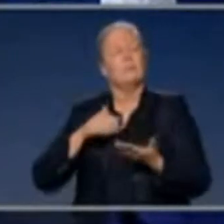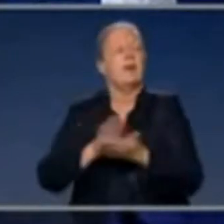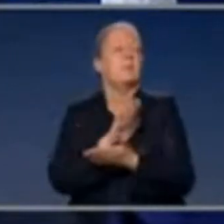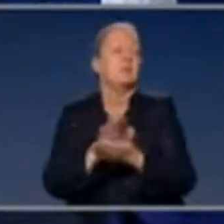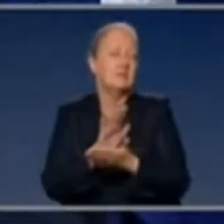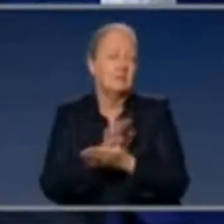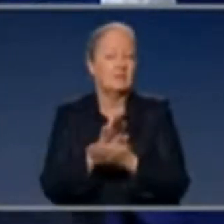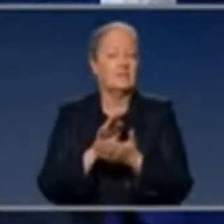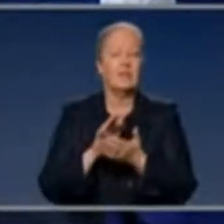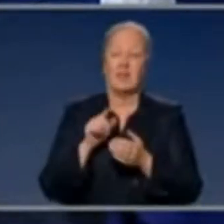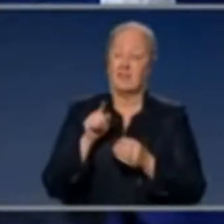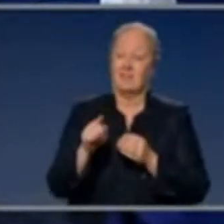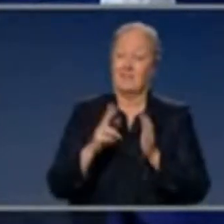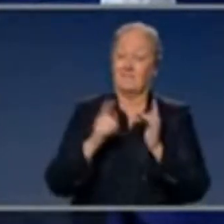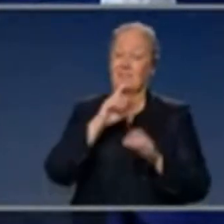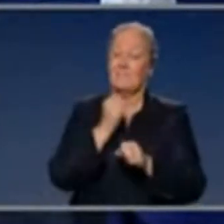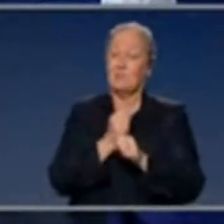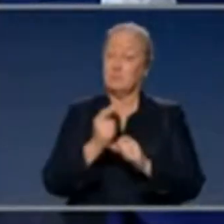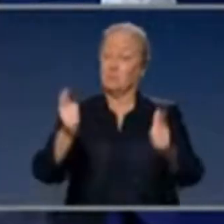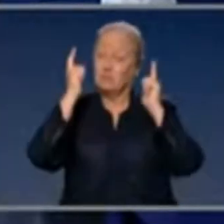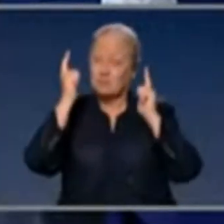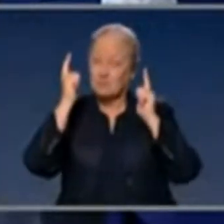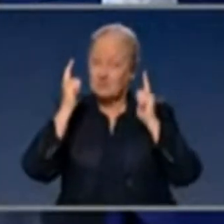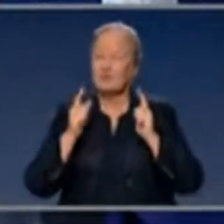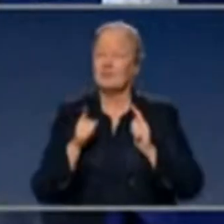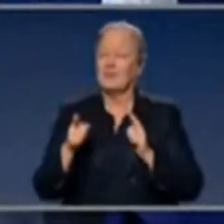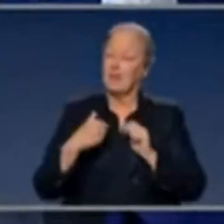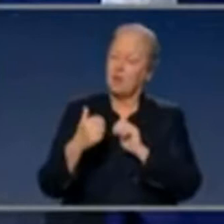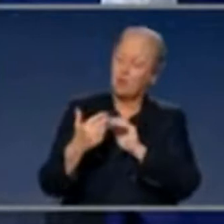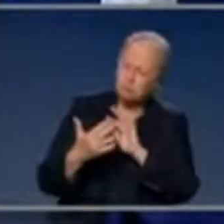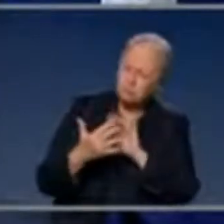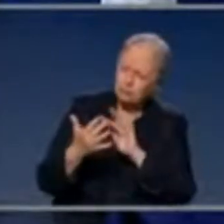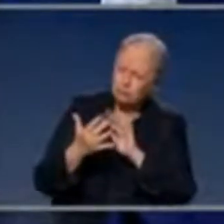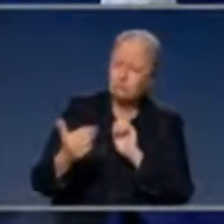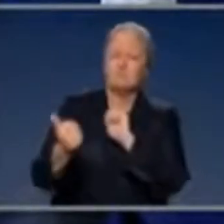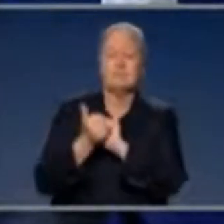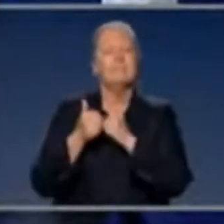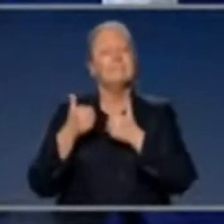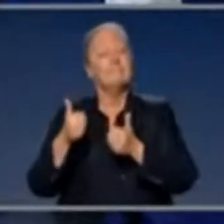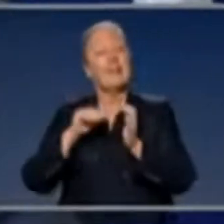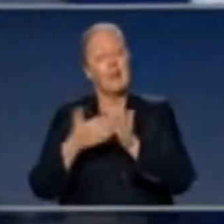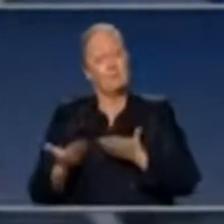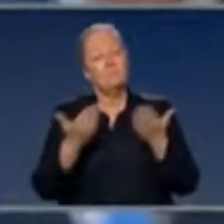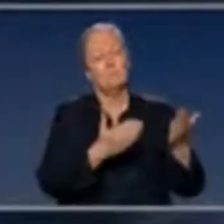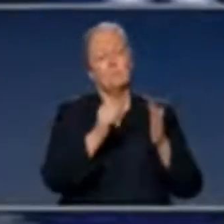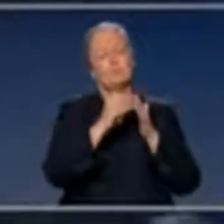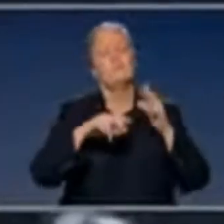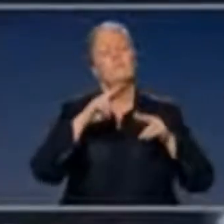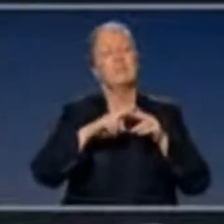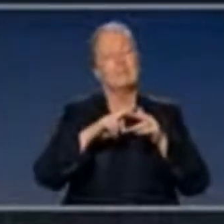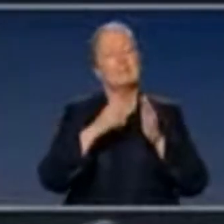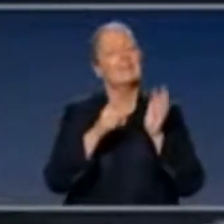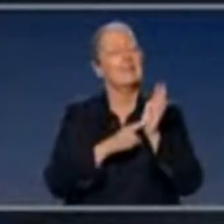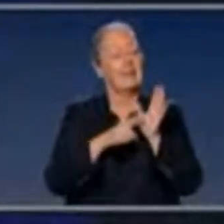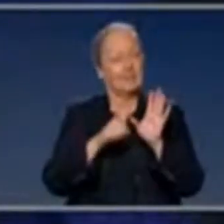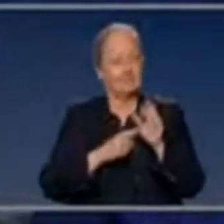to reach that agreement with the Premier this week, and I thank him for his work on that issue. And with that, I'll hand you over to Professor Kelly. Thank you,